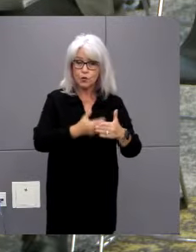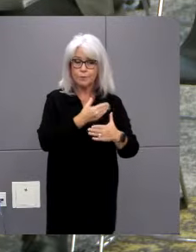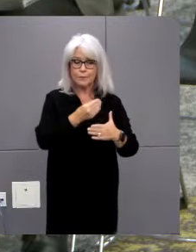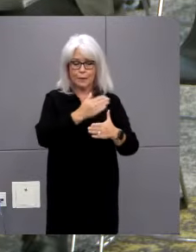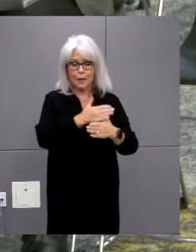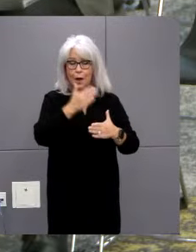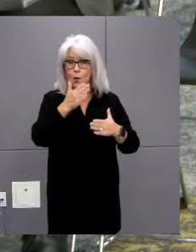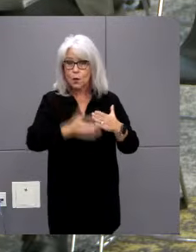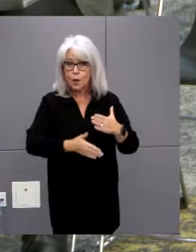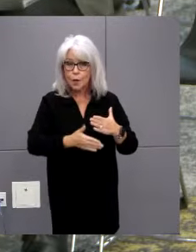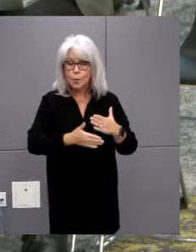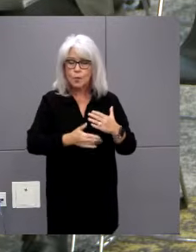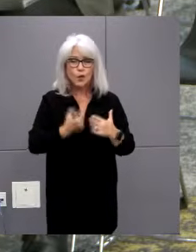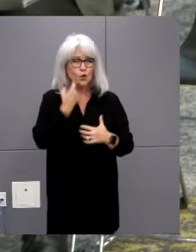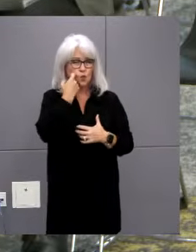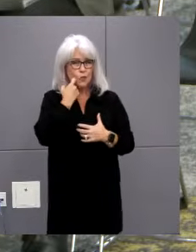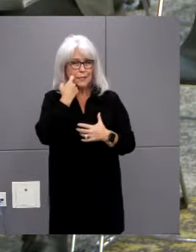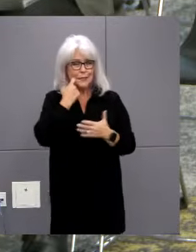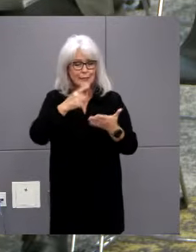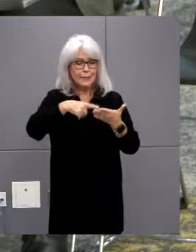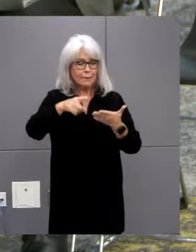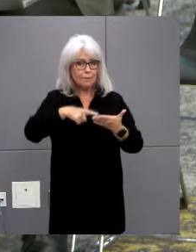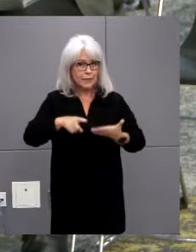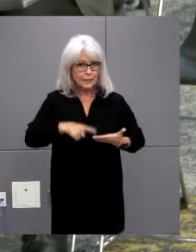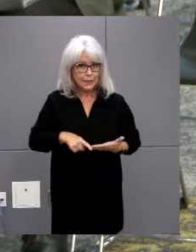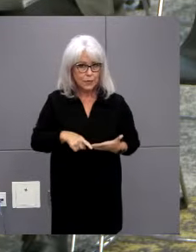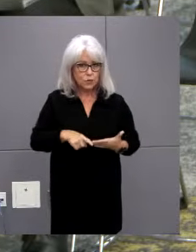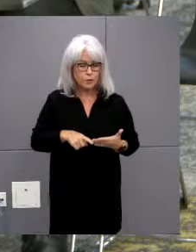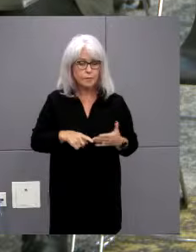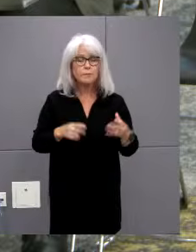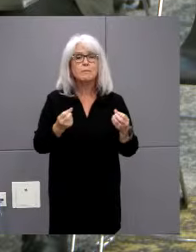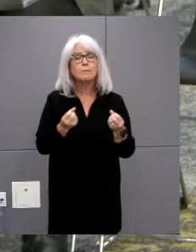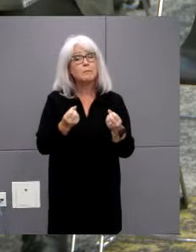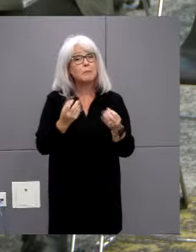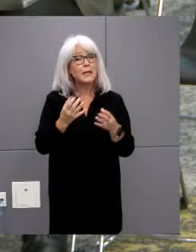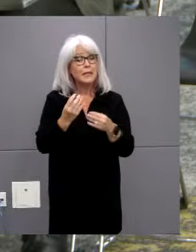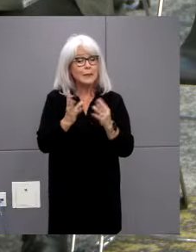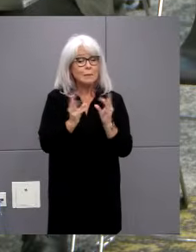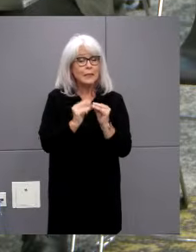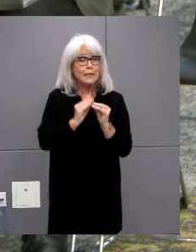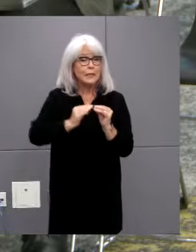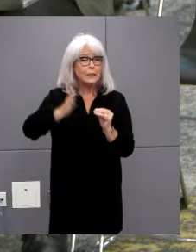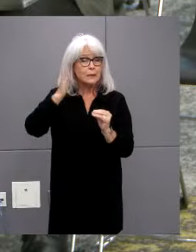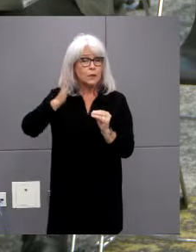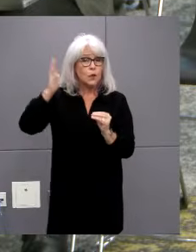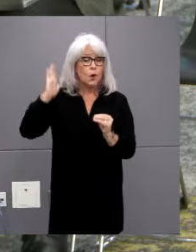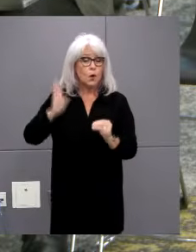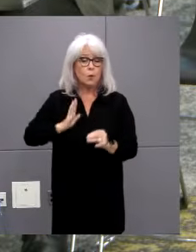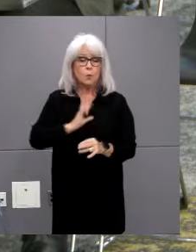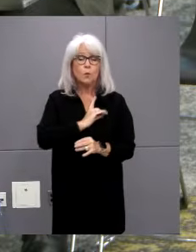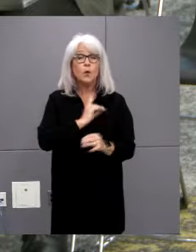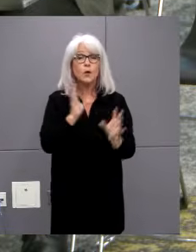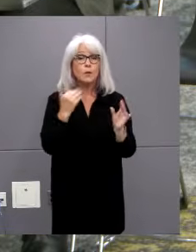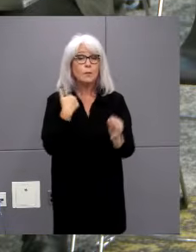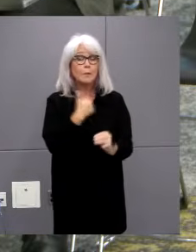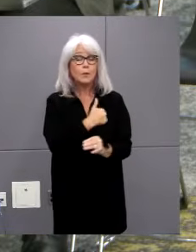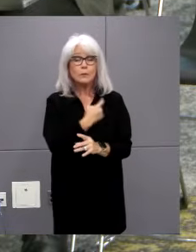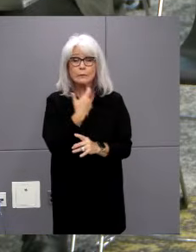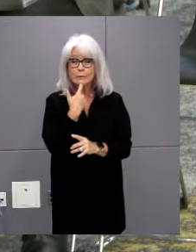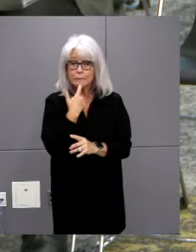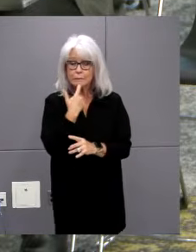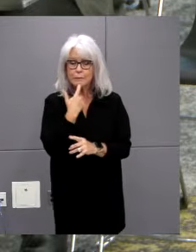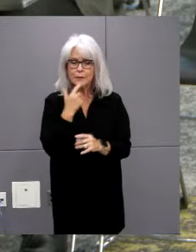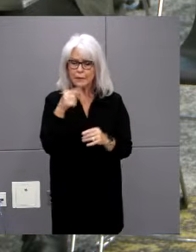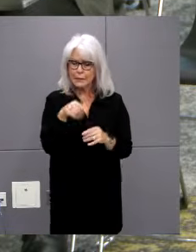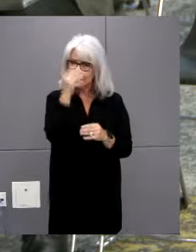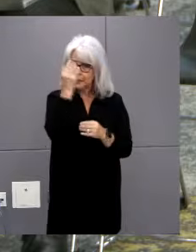the recent investigations. Several meetings ago, board members stated that this